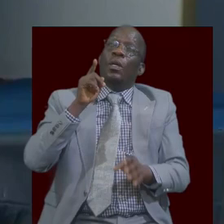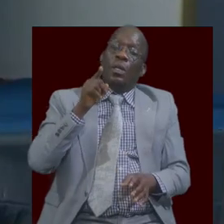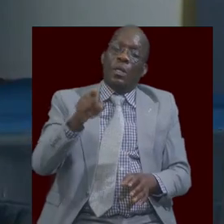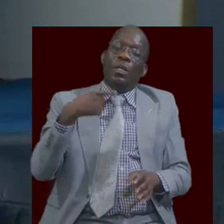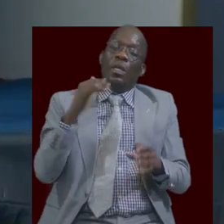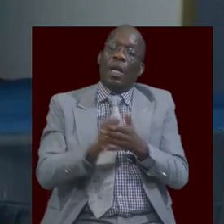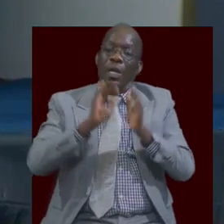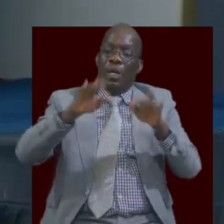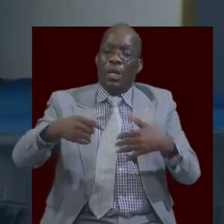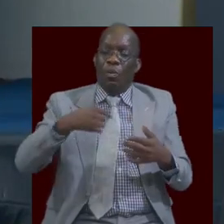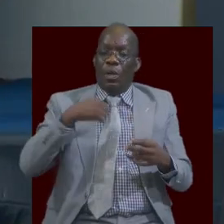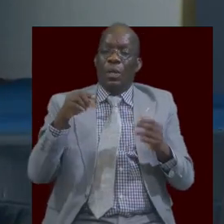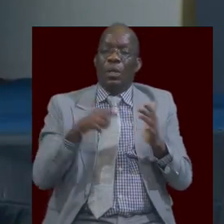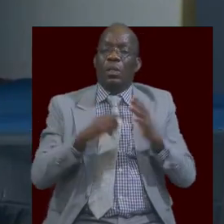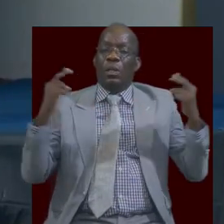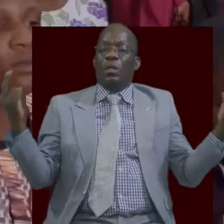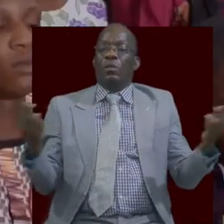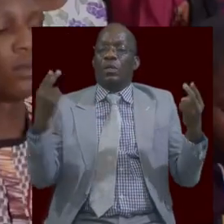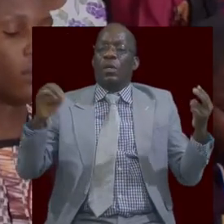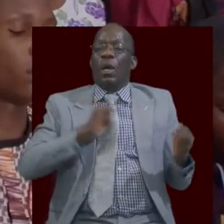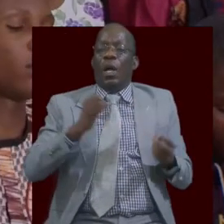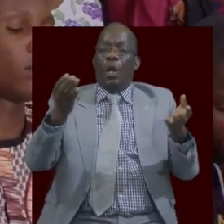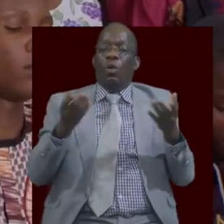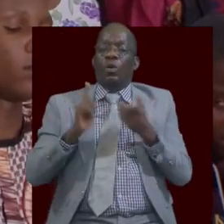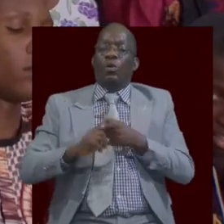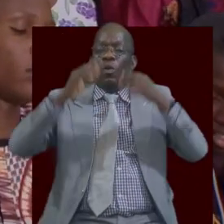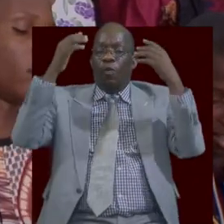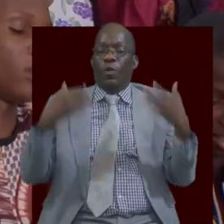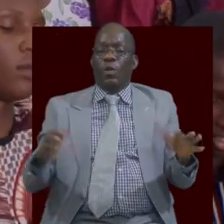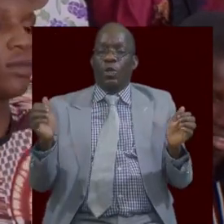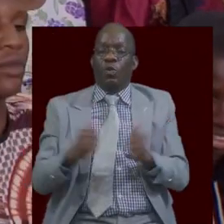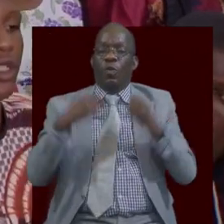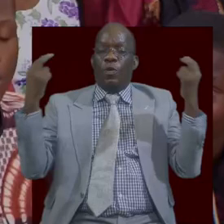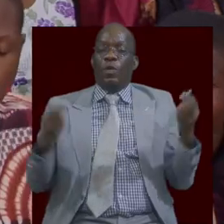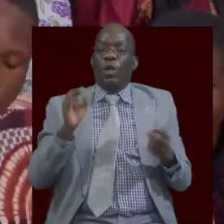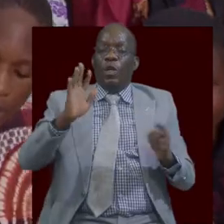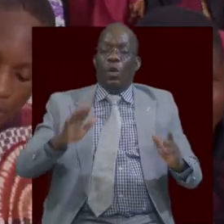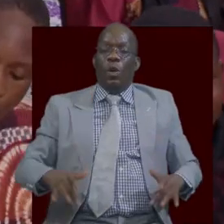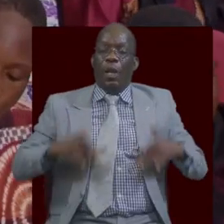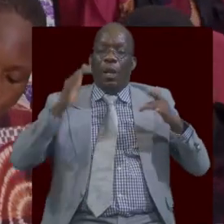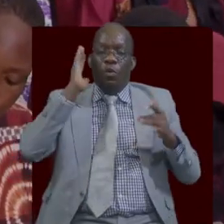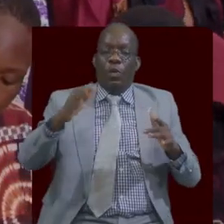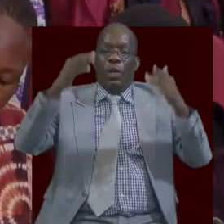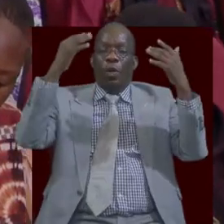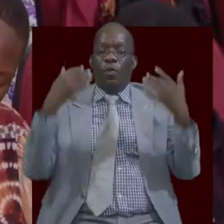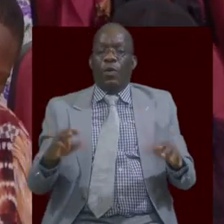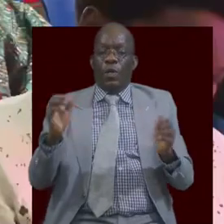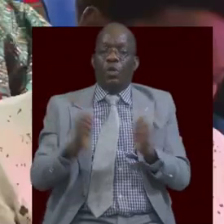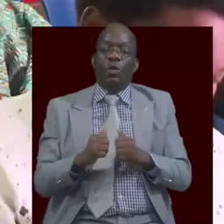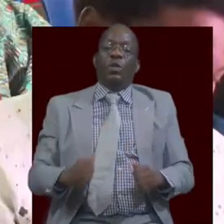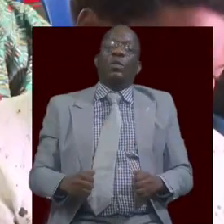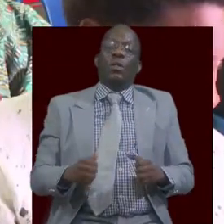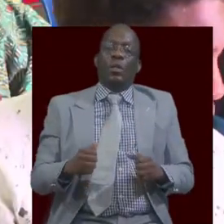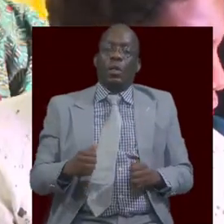end my life with victory. Your life will end with victory. You will not be a victim at